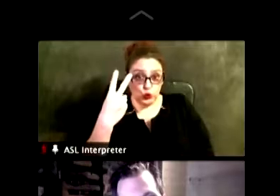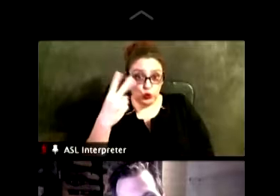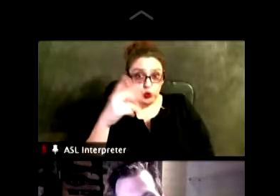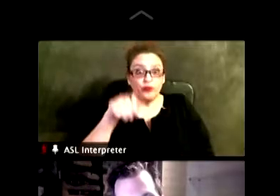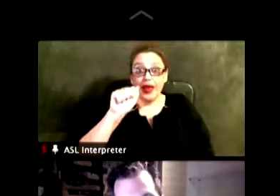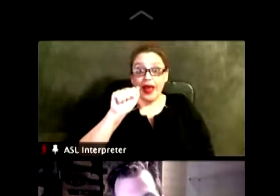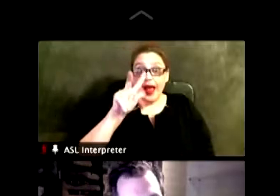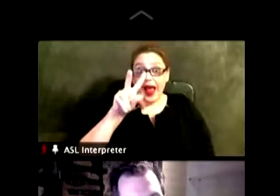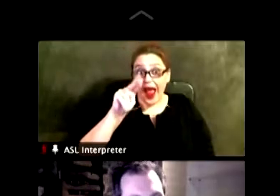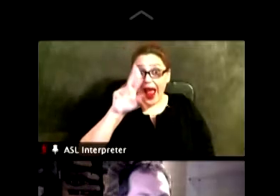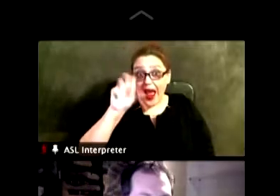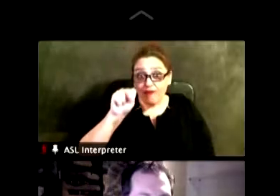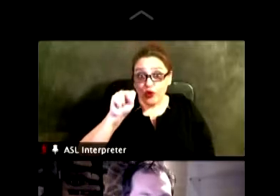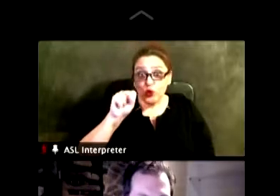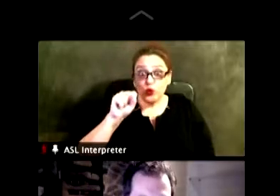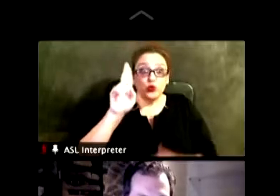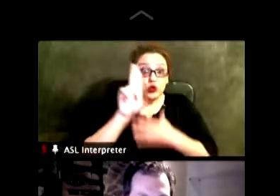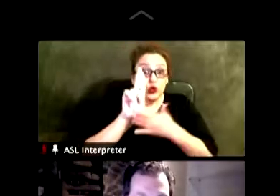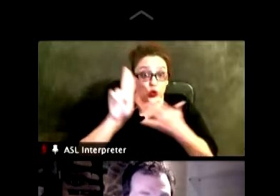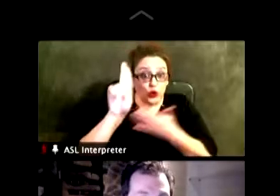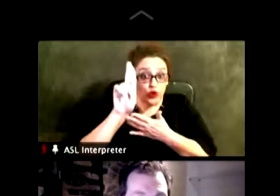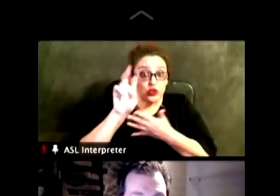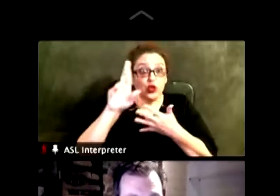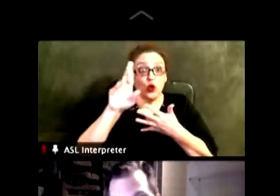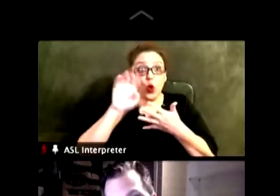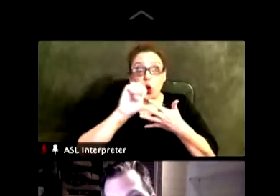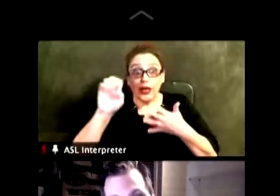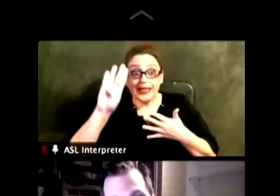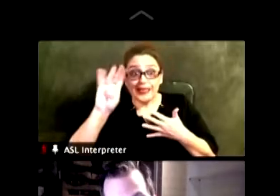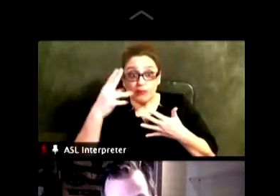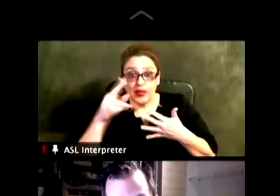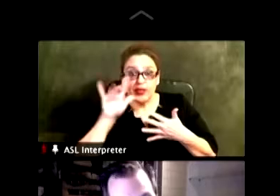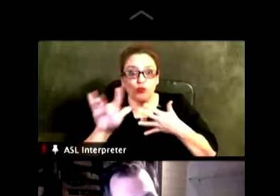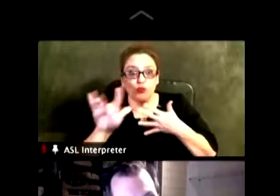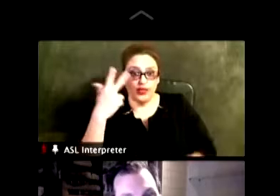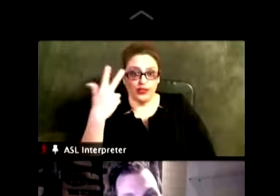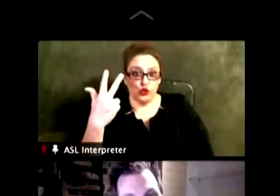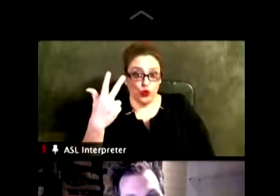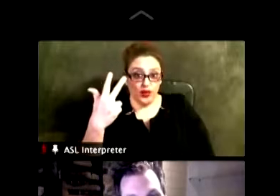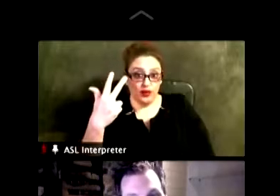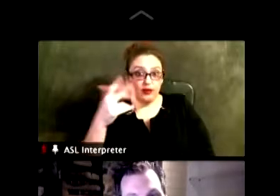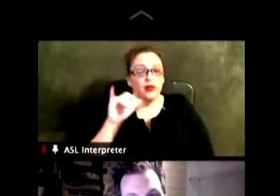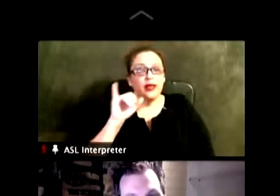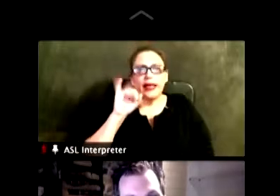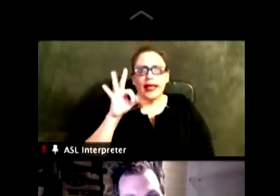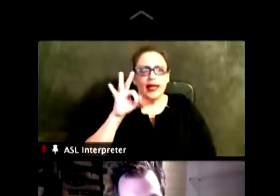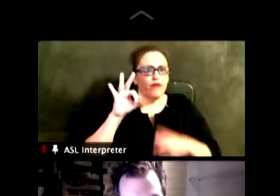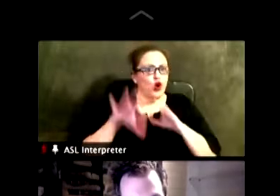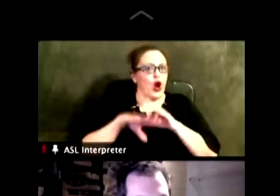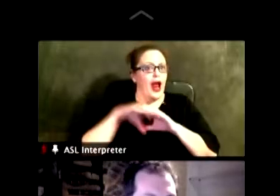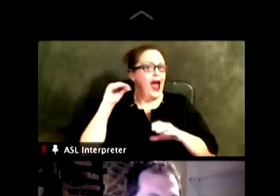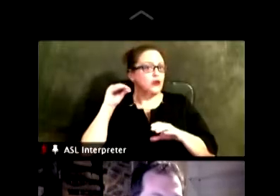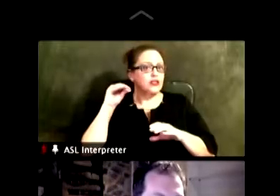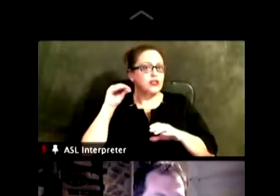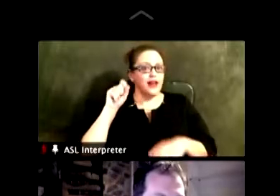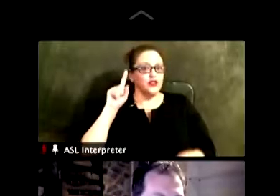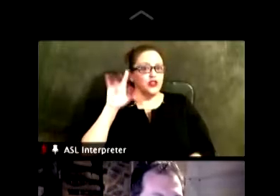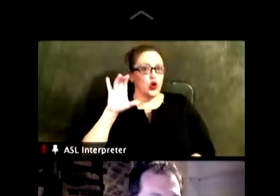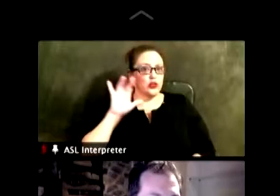University, or East Bench, press three. And if you are joining us from outside of Salt Lake City, we invite you to press four. Once again,